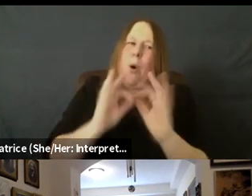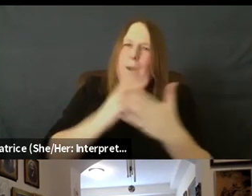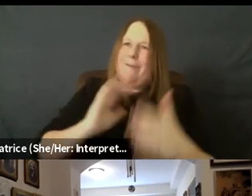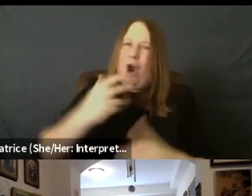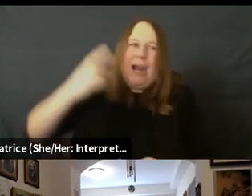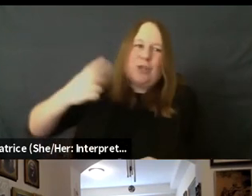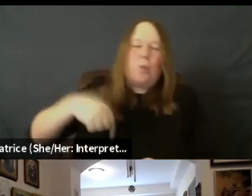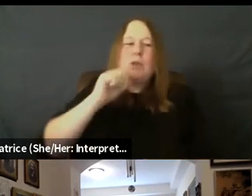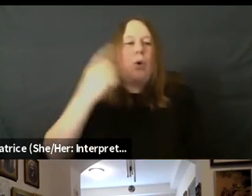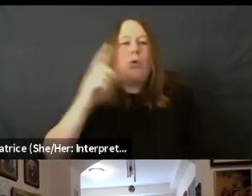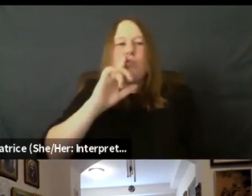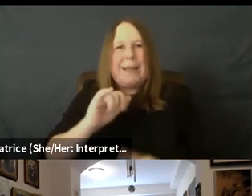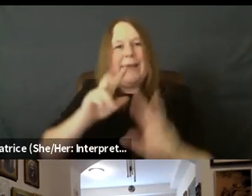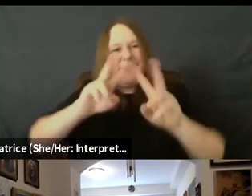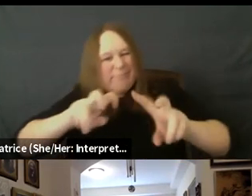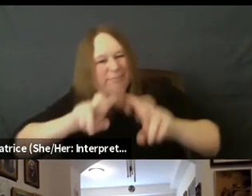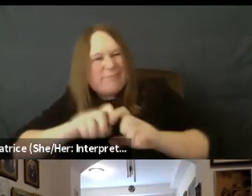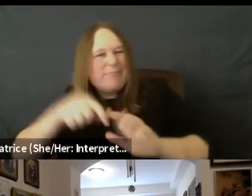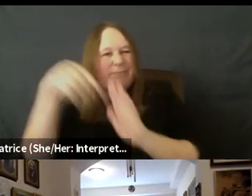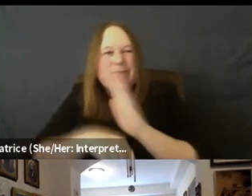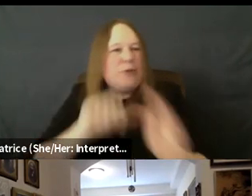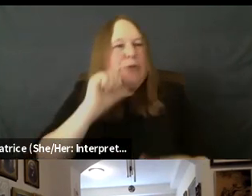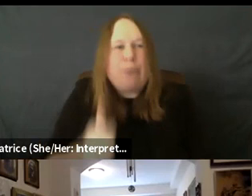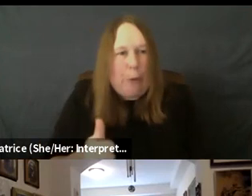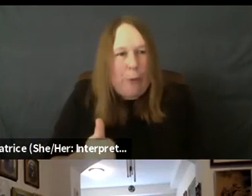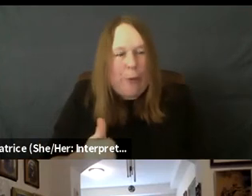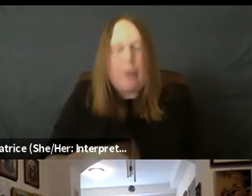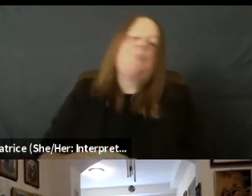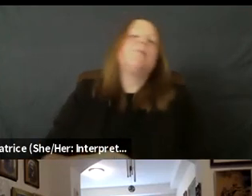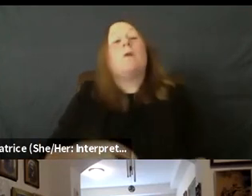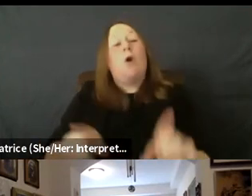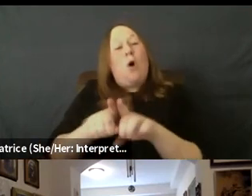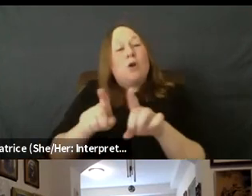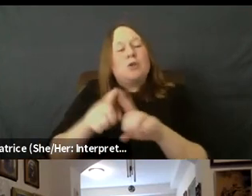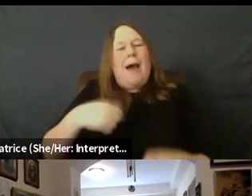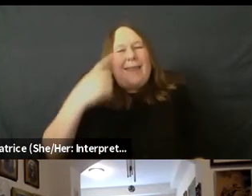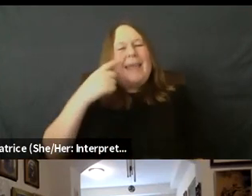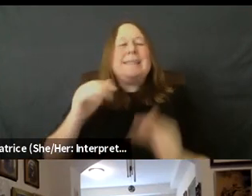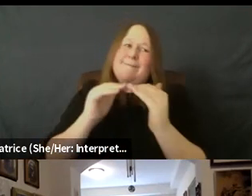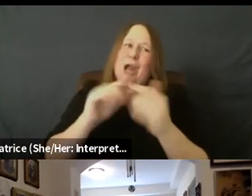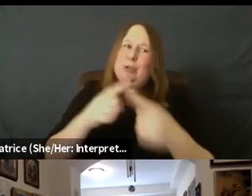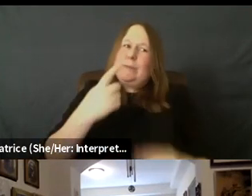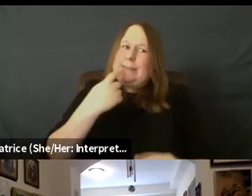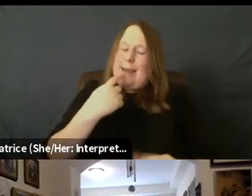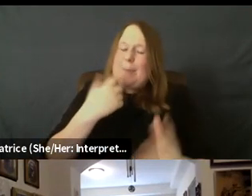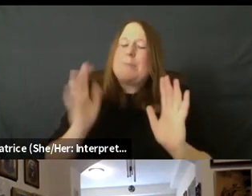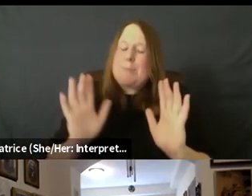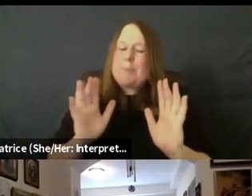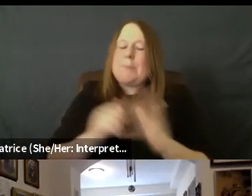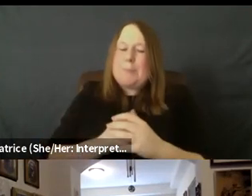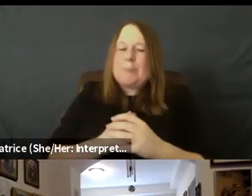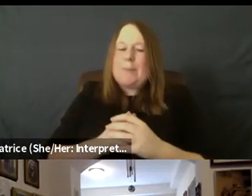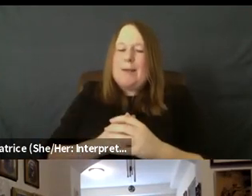history that we don't necessarily really look at. And I think it's also very fair to say that